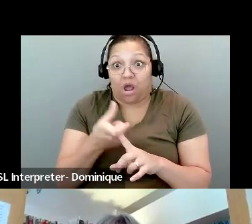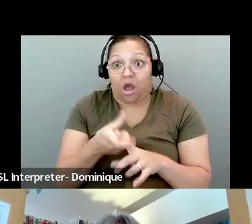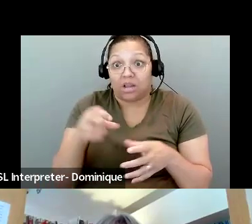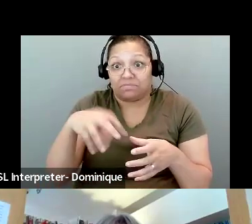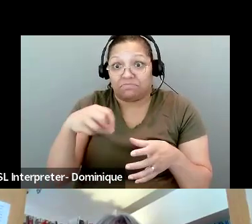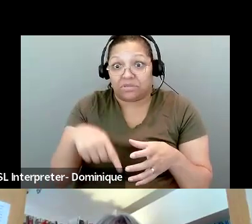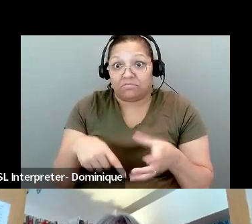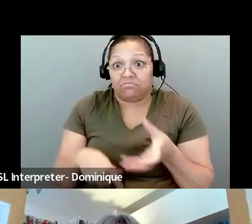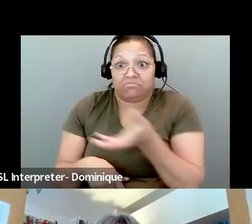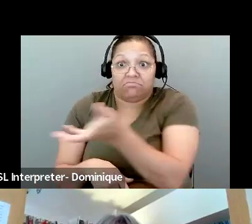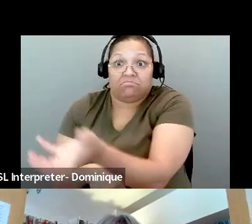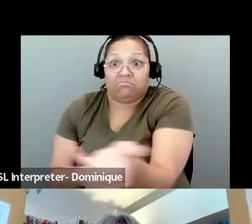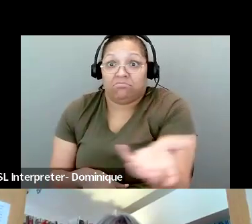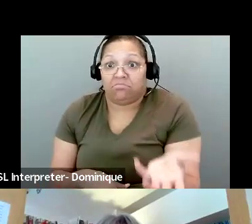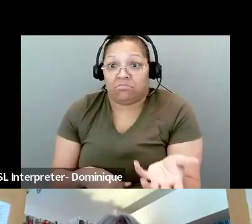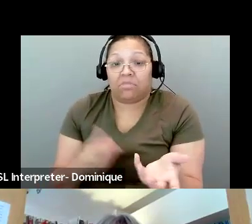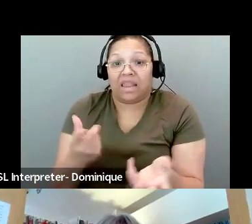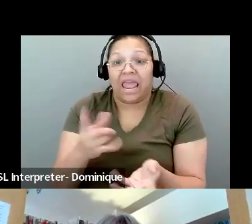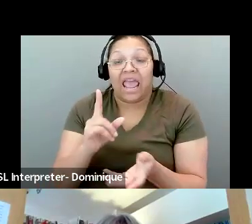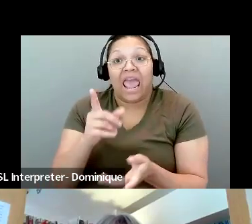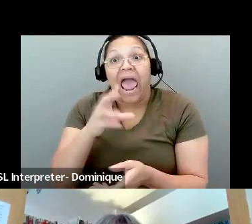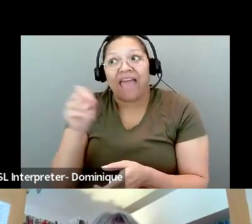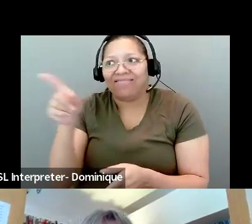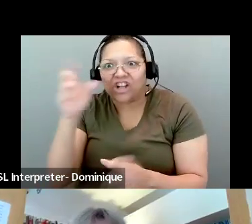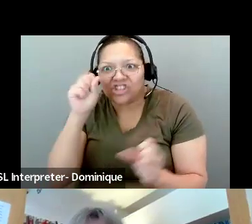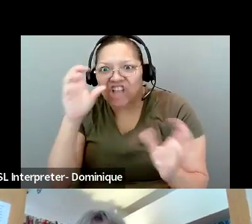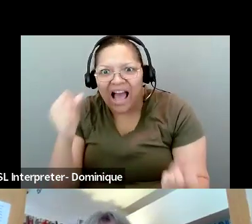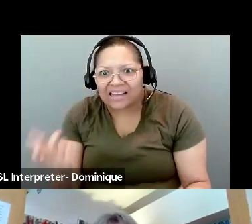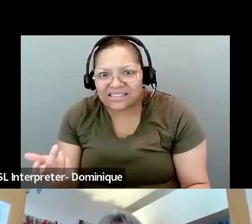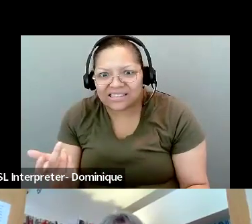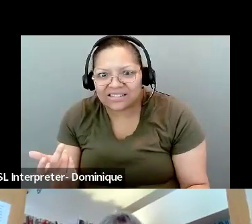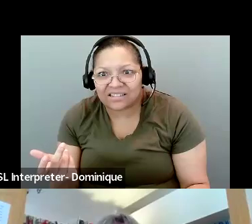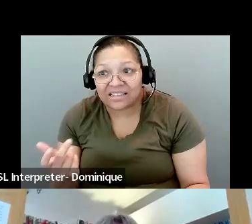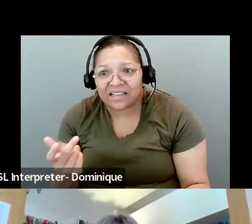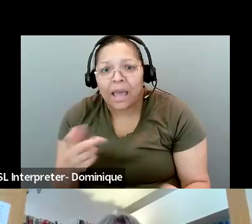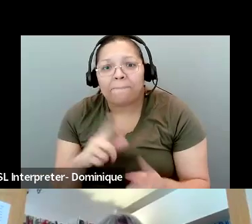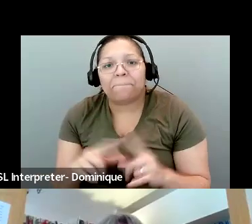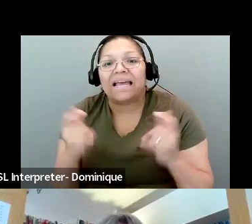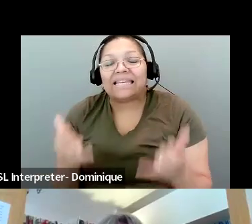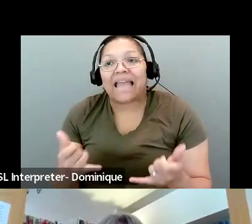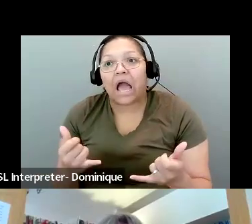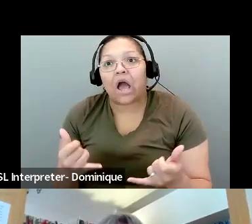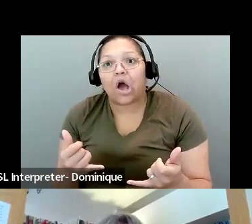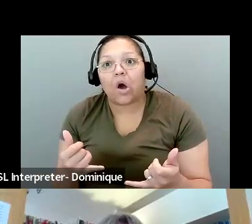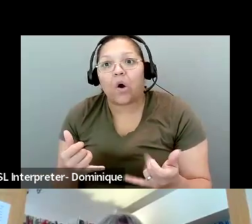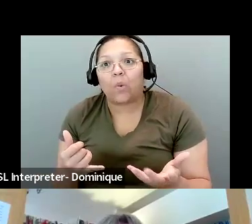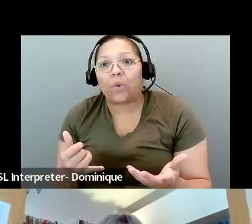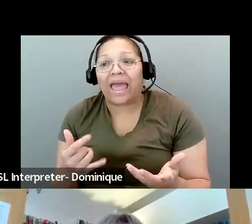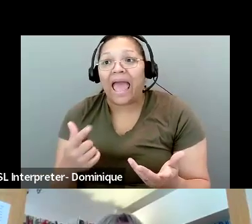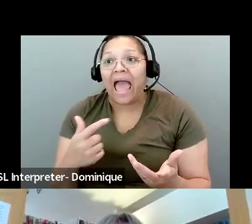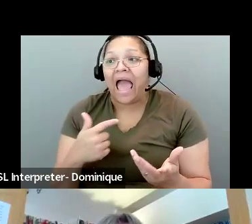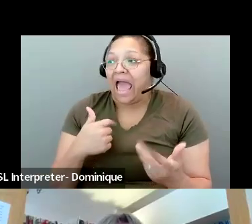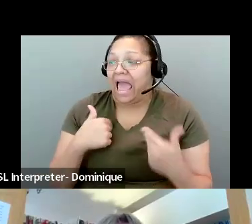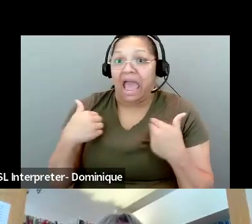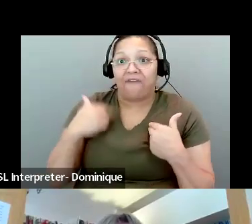that way, it shocks them, what it did, but now it gives me a reason to talk